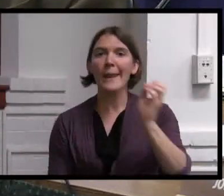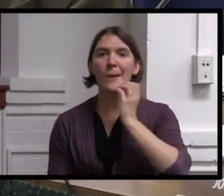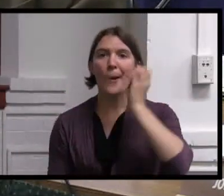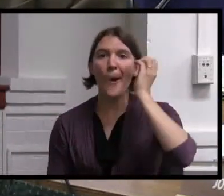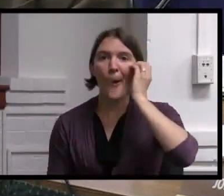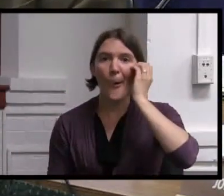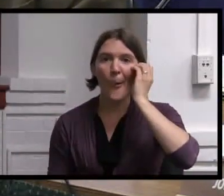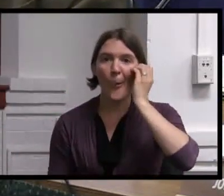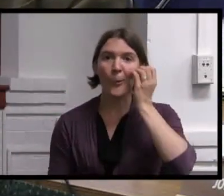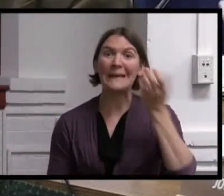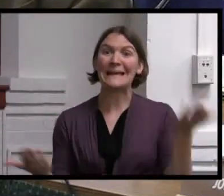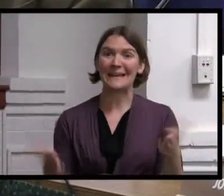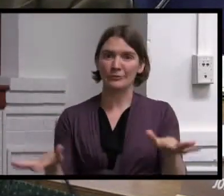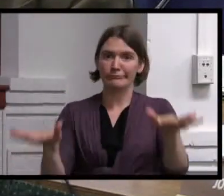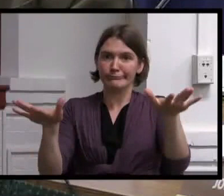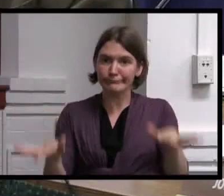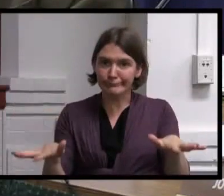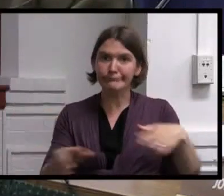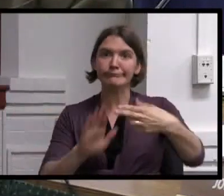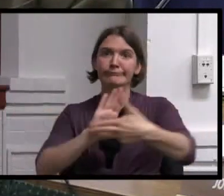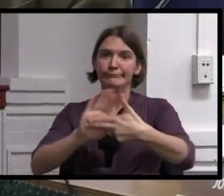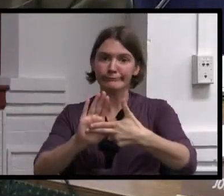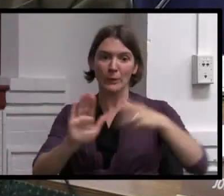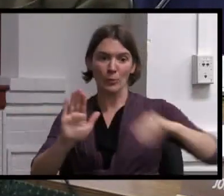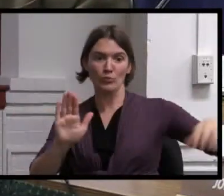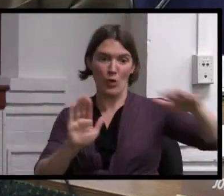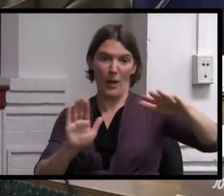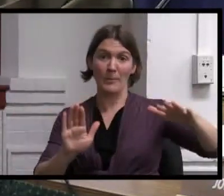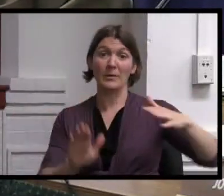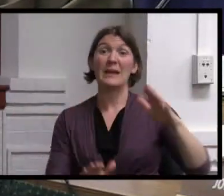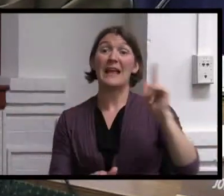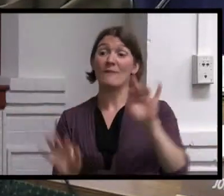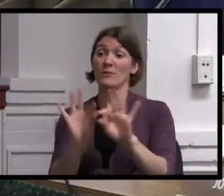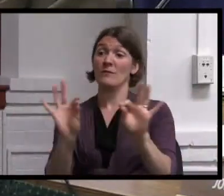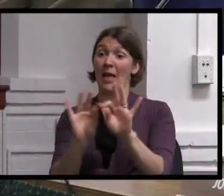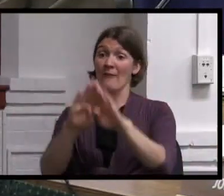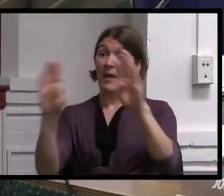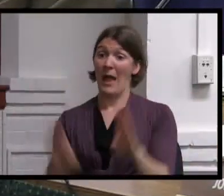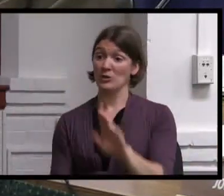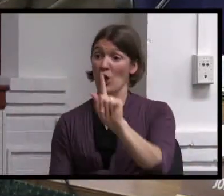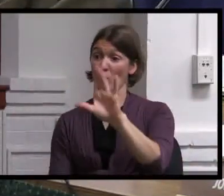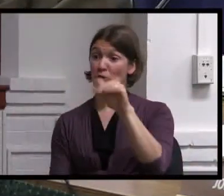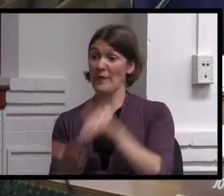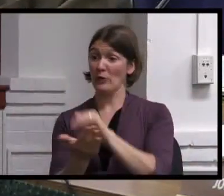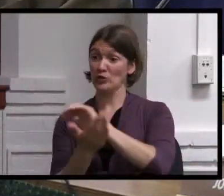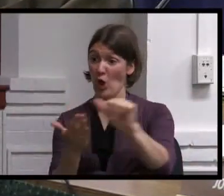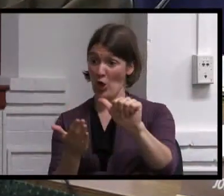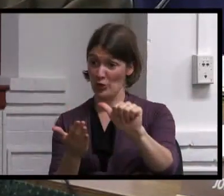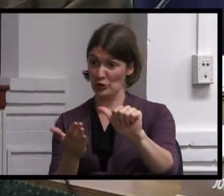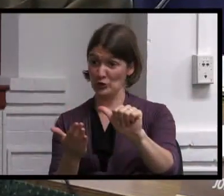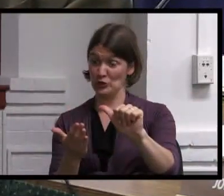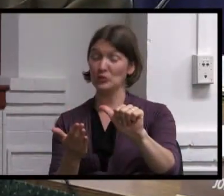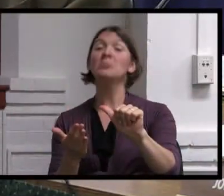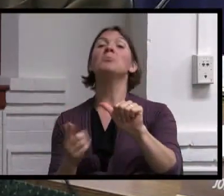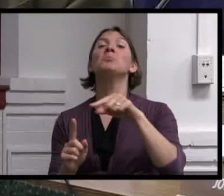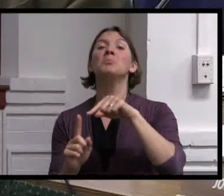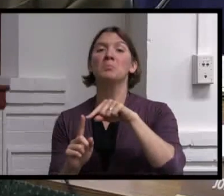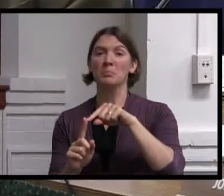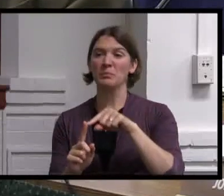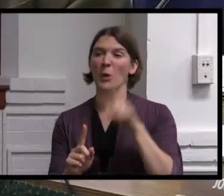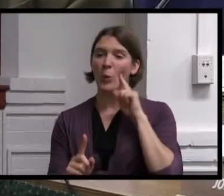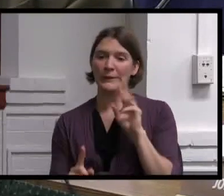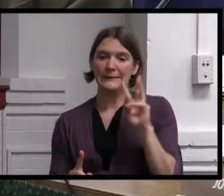actually homesteaded properties, for every $100,000 of value on such properties, there'll be